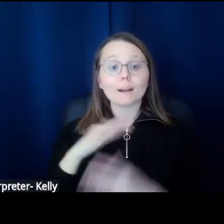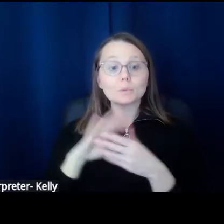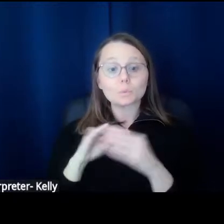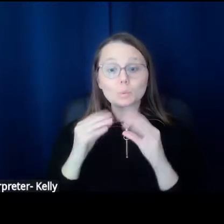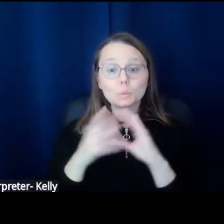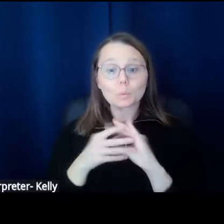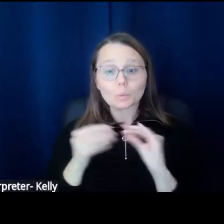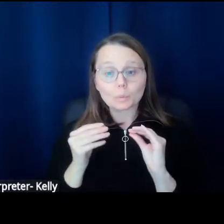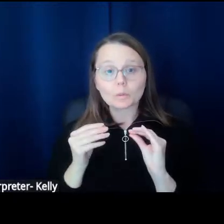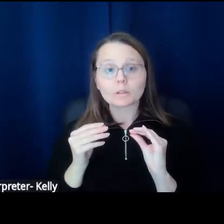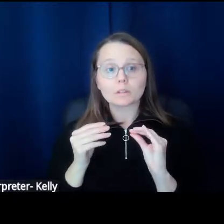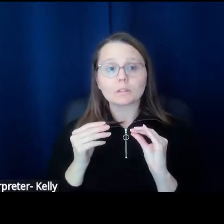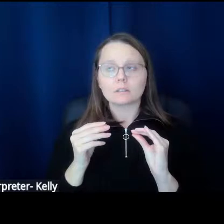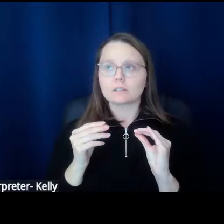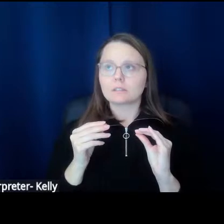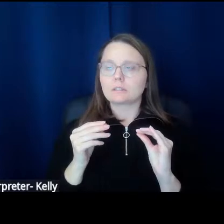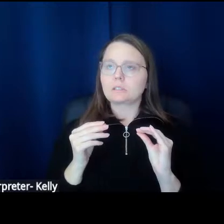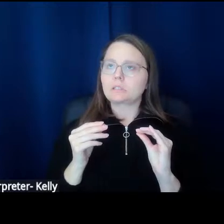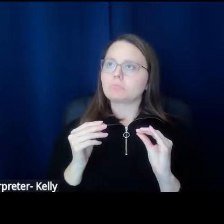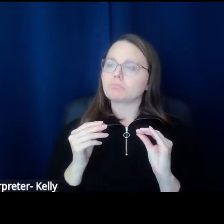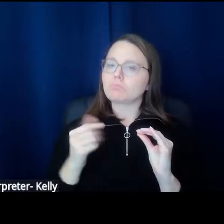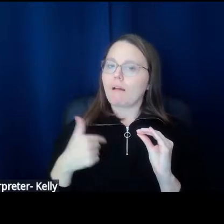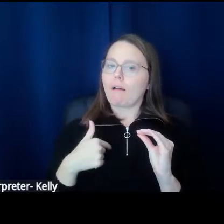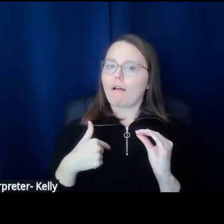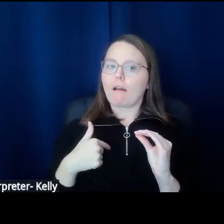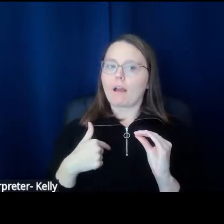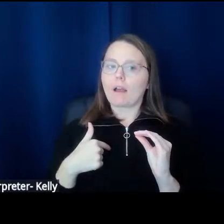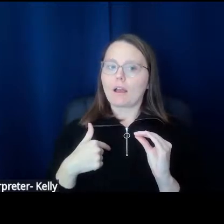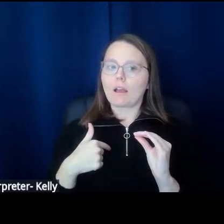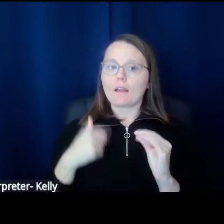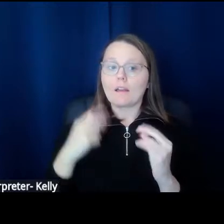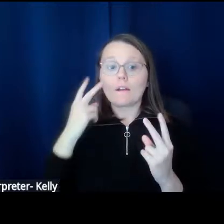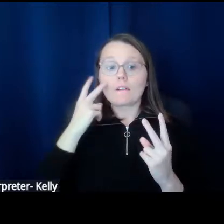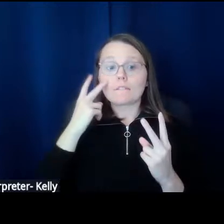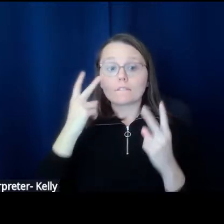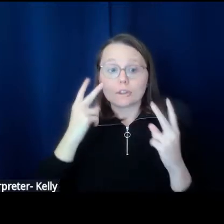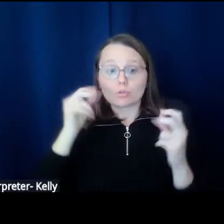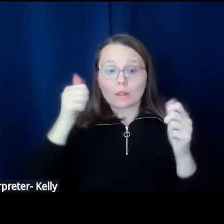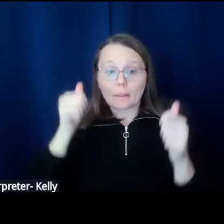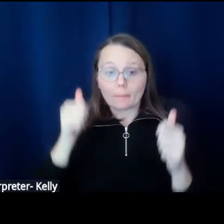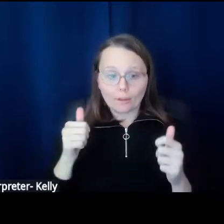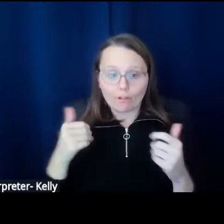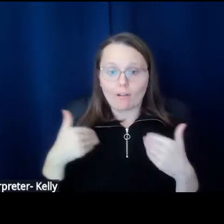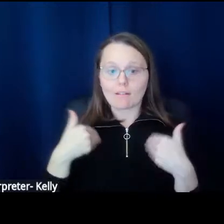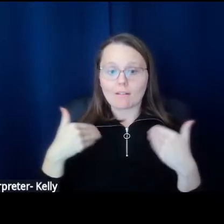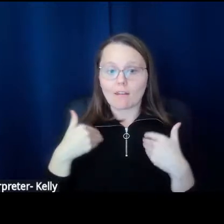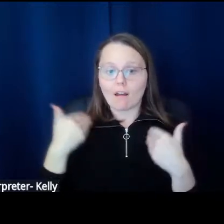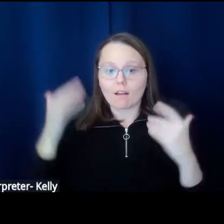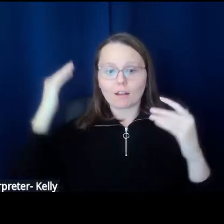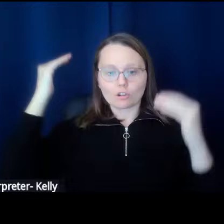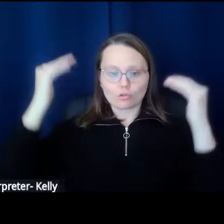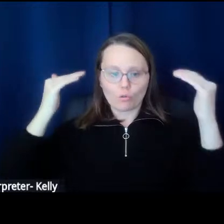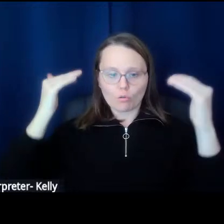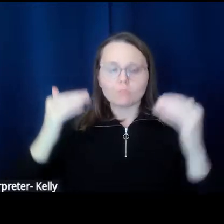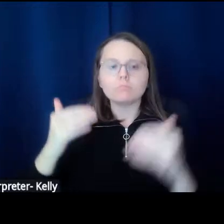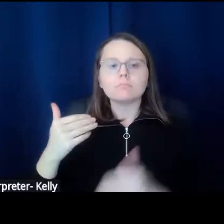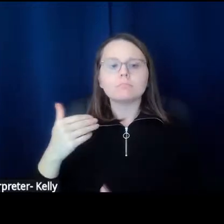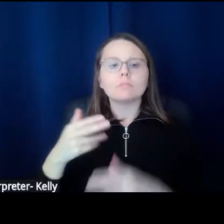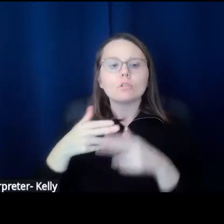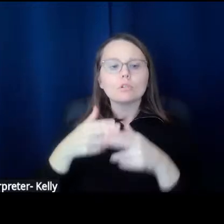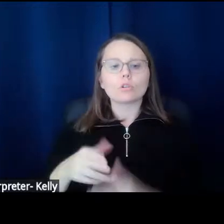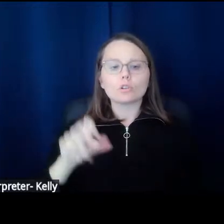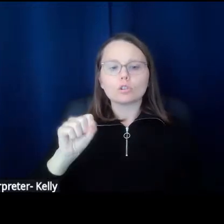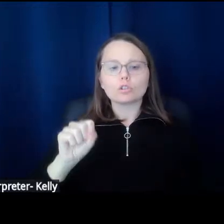is, so I am a visually impaired young adult. I have something called